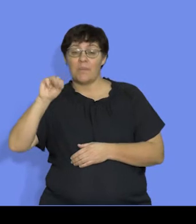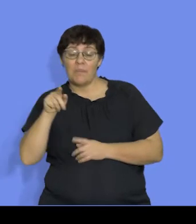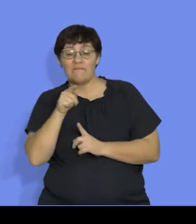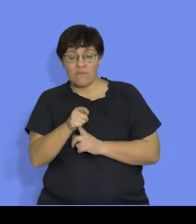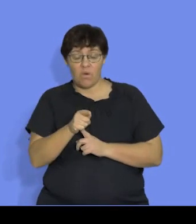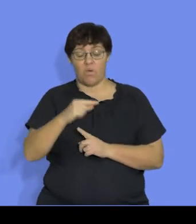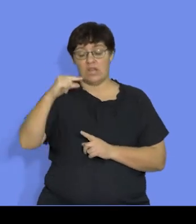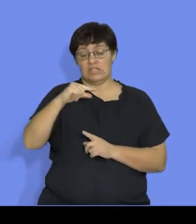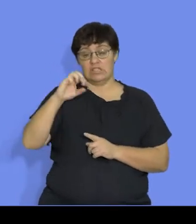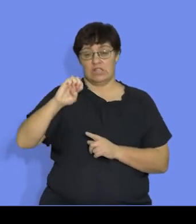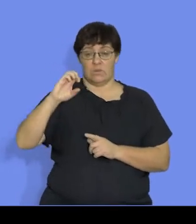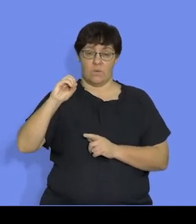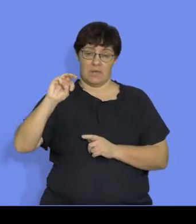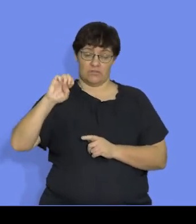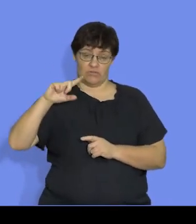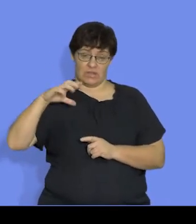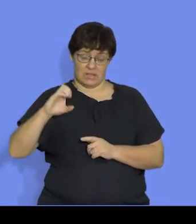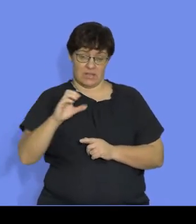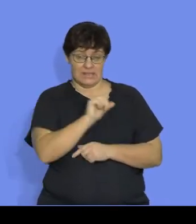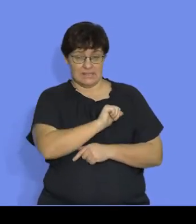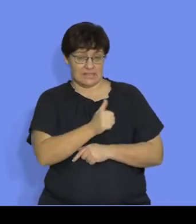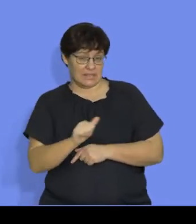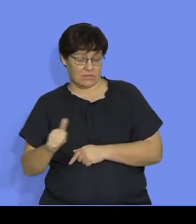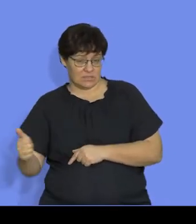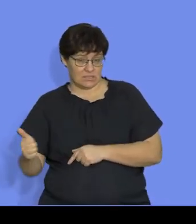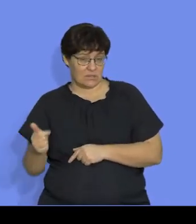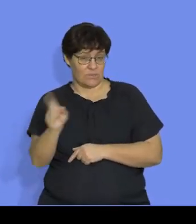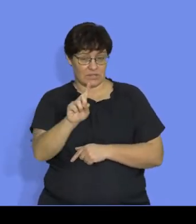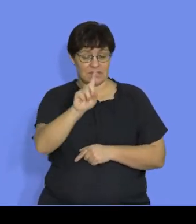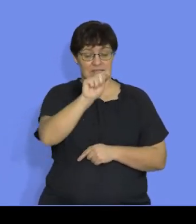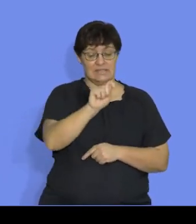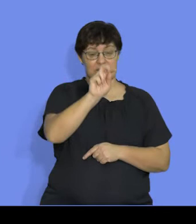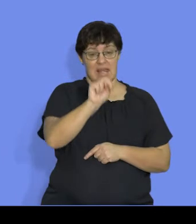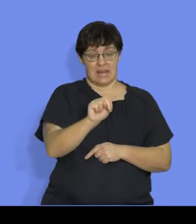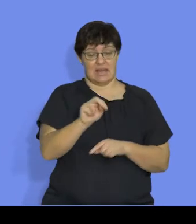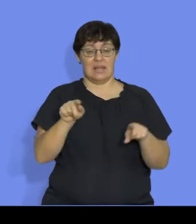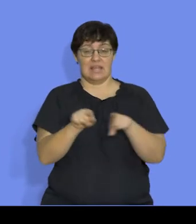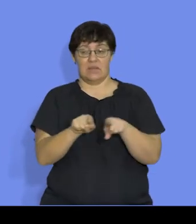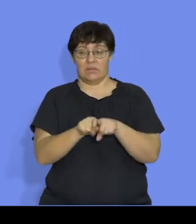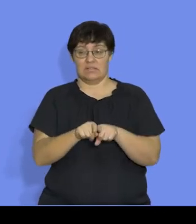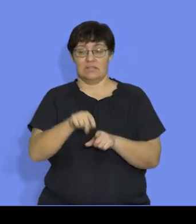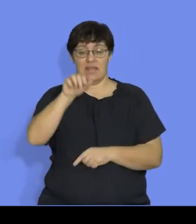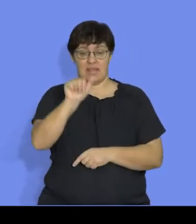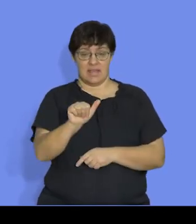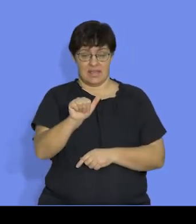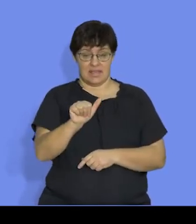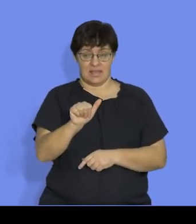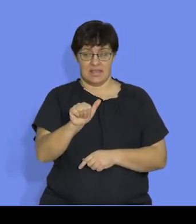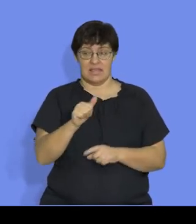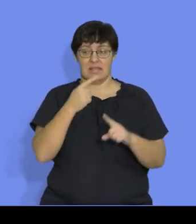a geometric sequence can be written as Tn is equal to